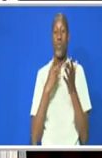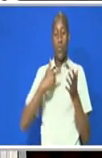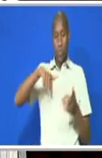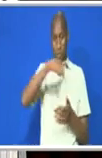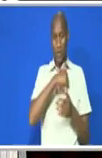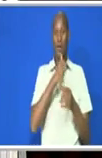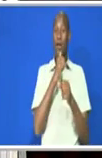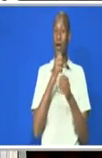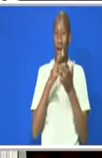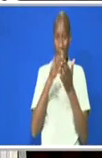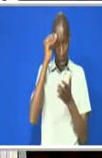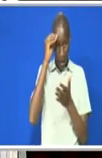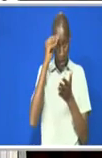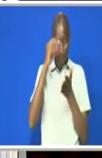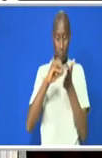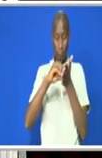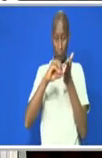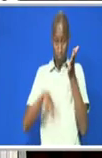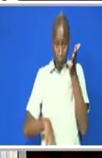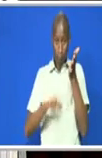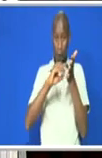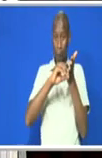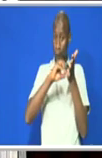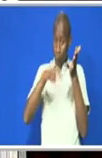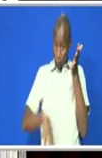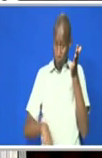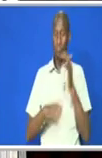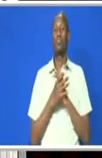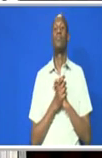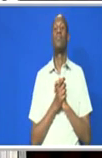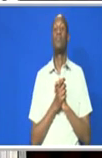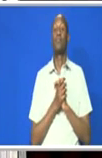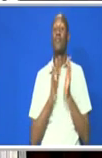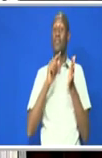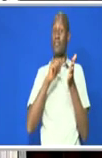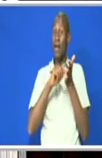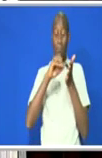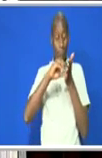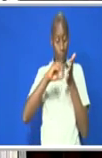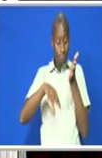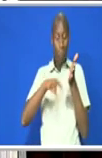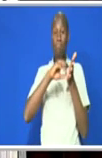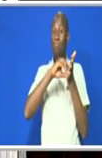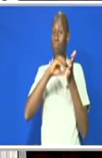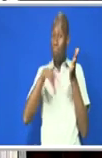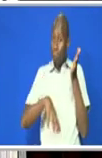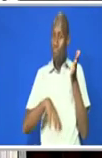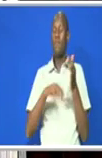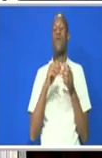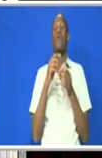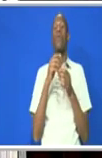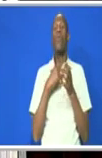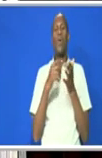do subtraction. And in the subtraction, we are going